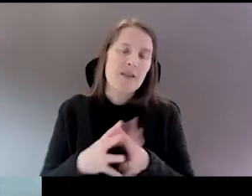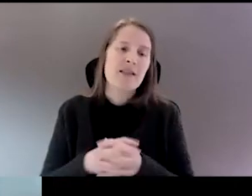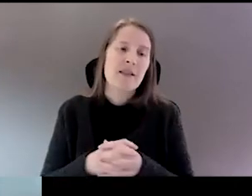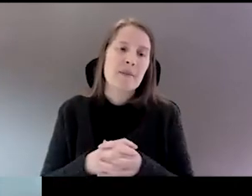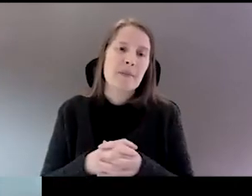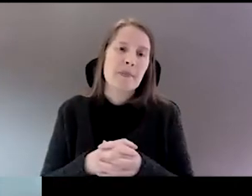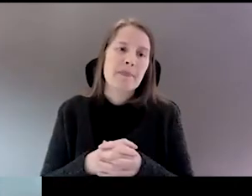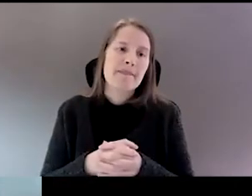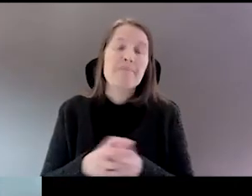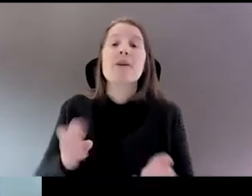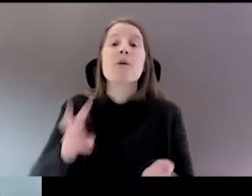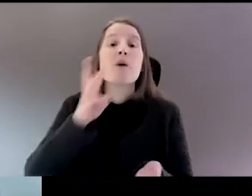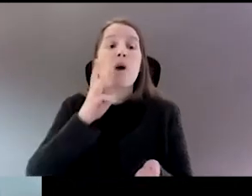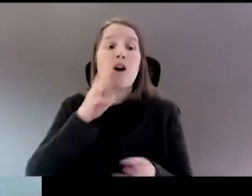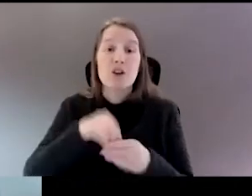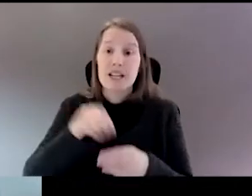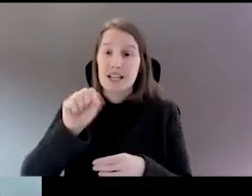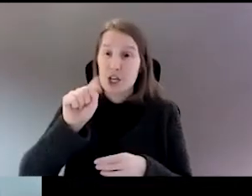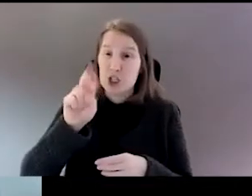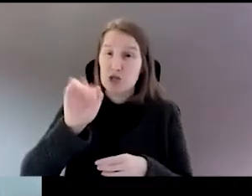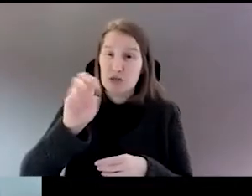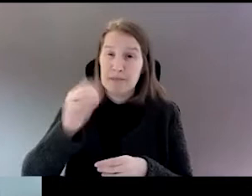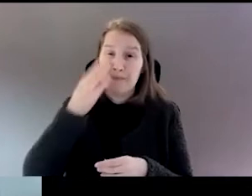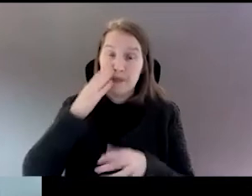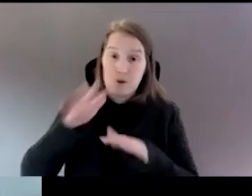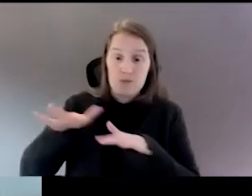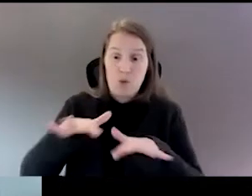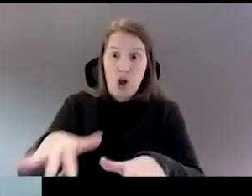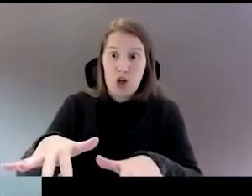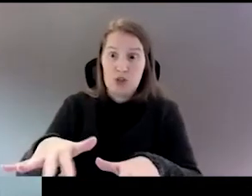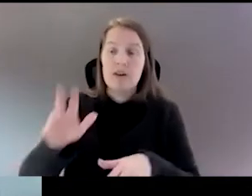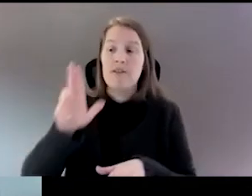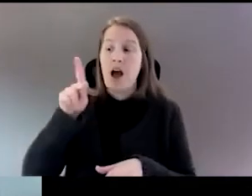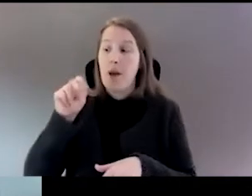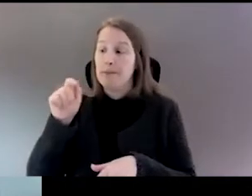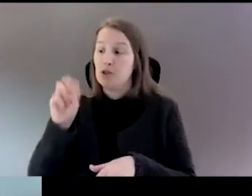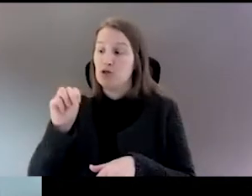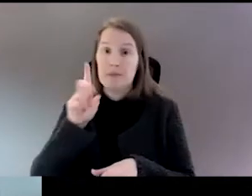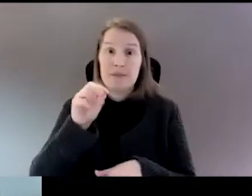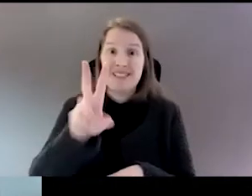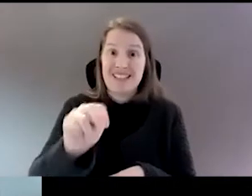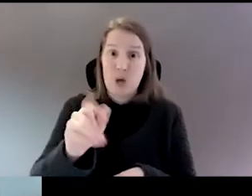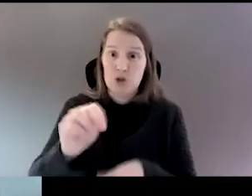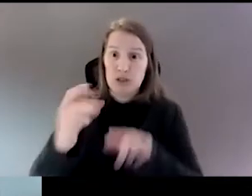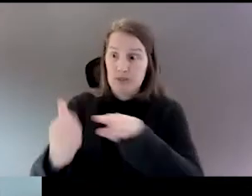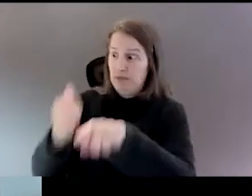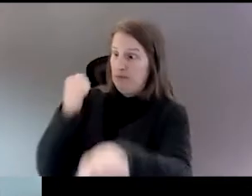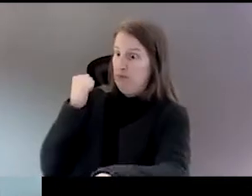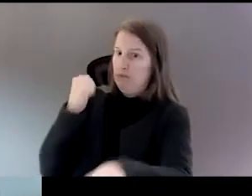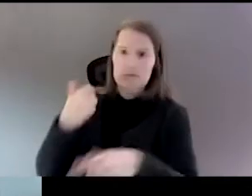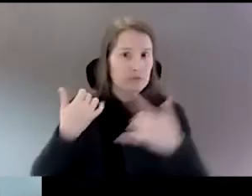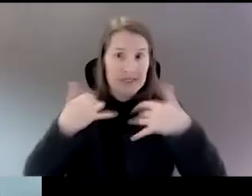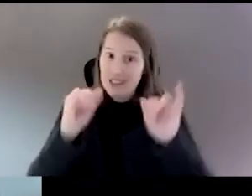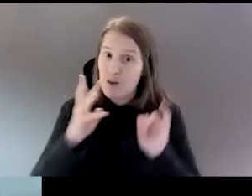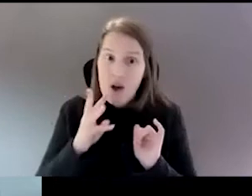stream. The water that is upstream and downstream is still water. It's not less